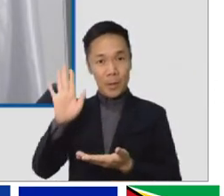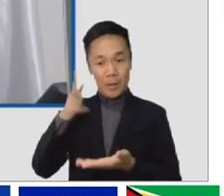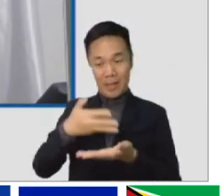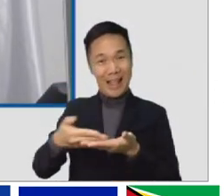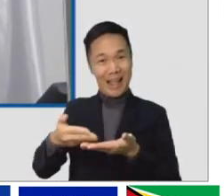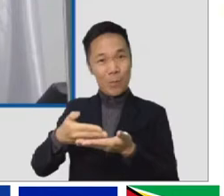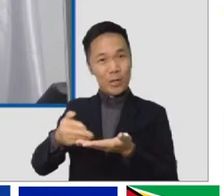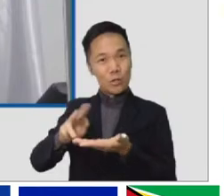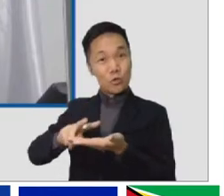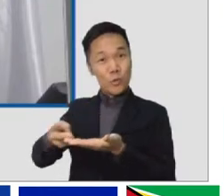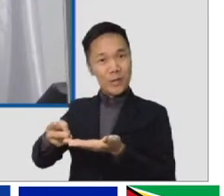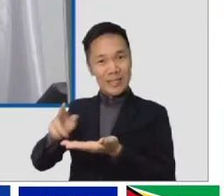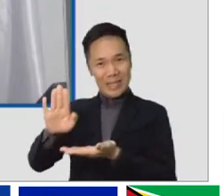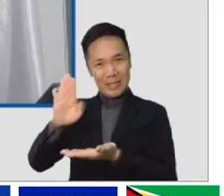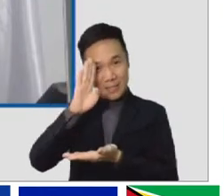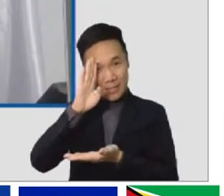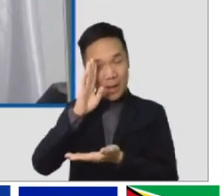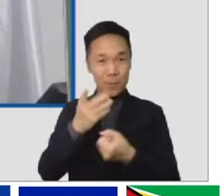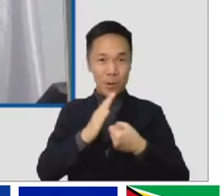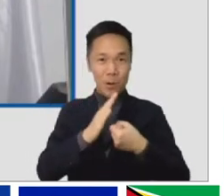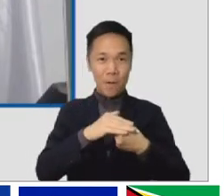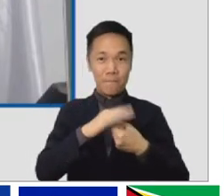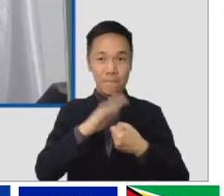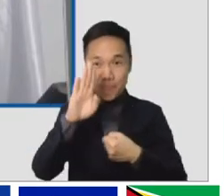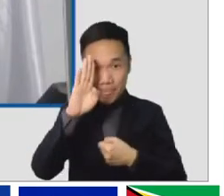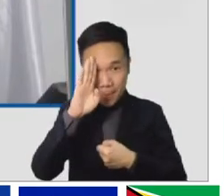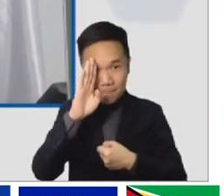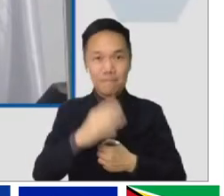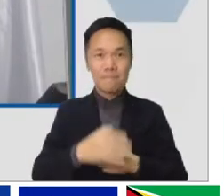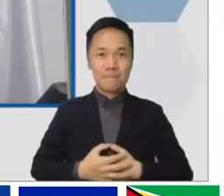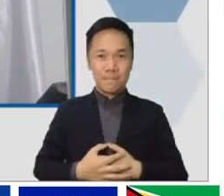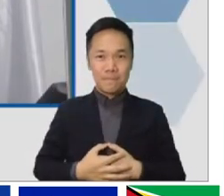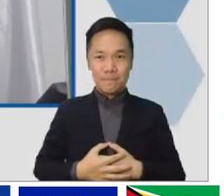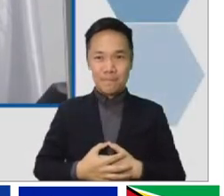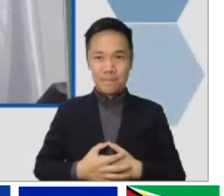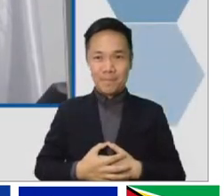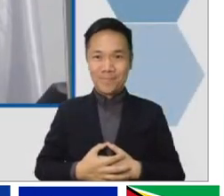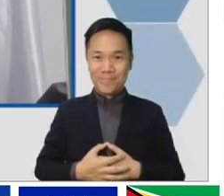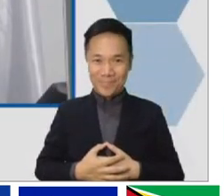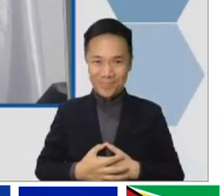Wait a minute. Okay. Español.